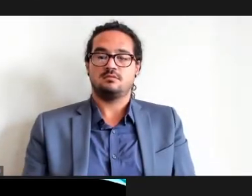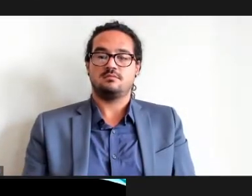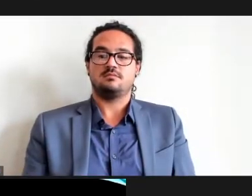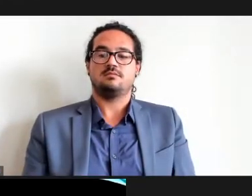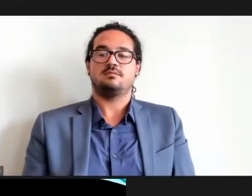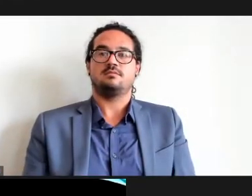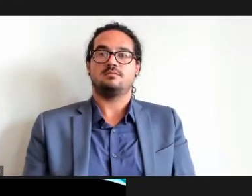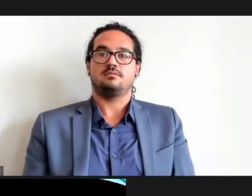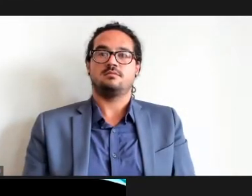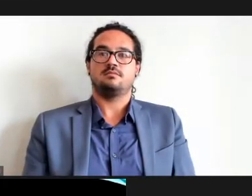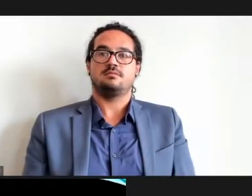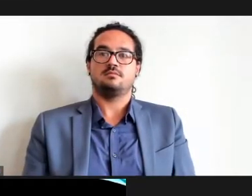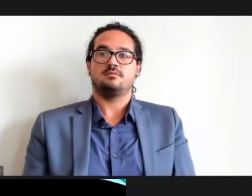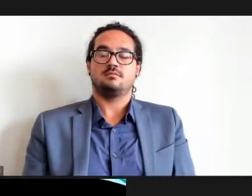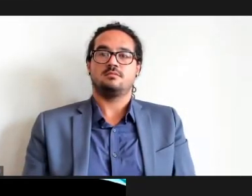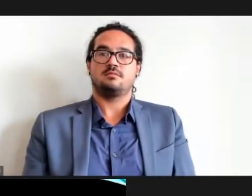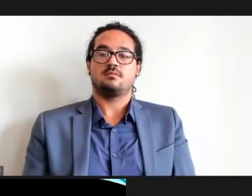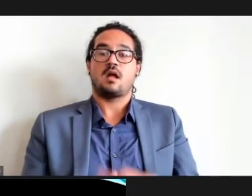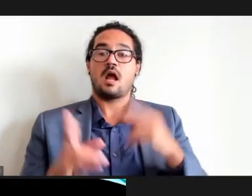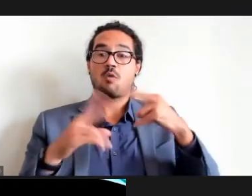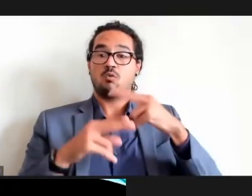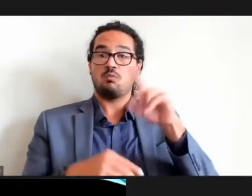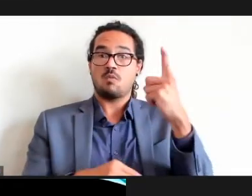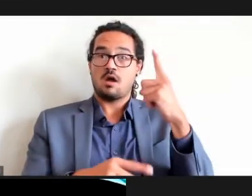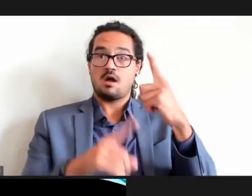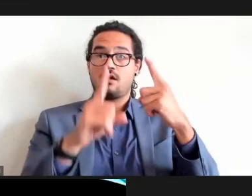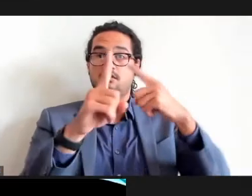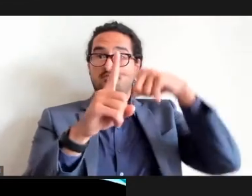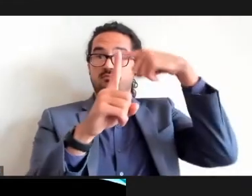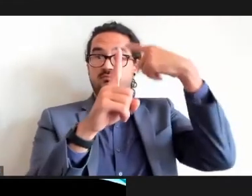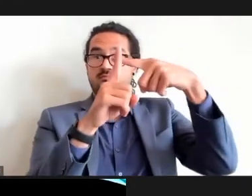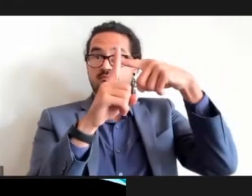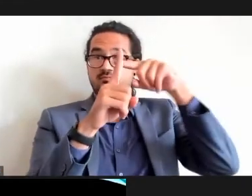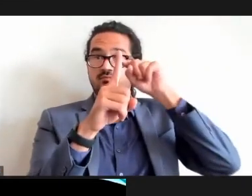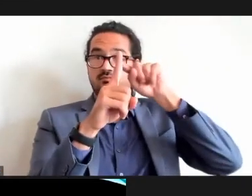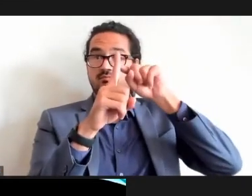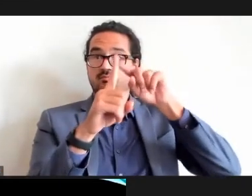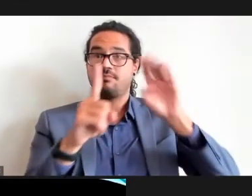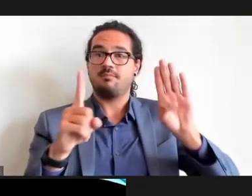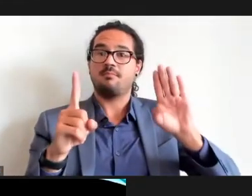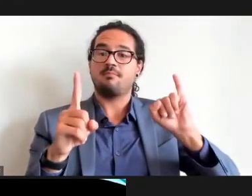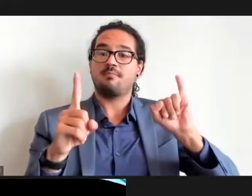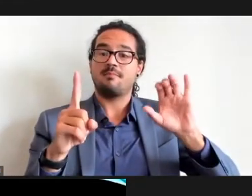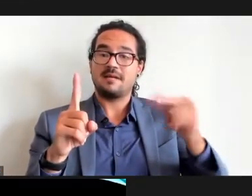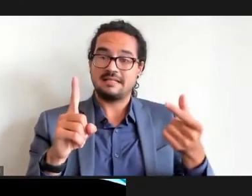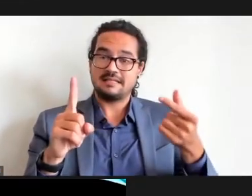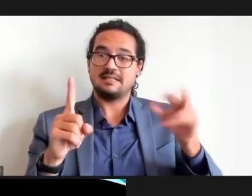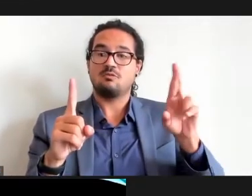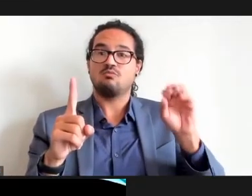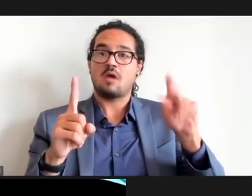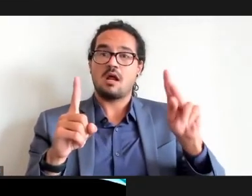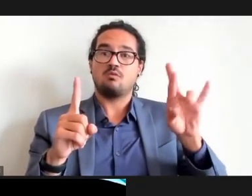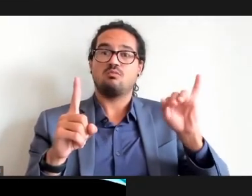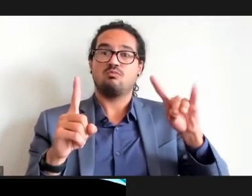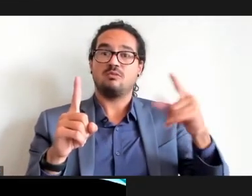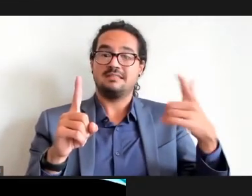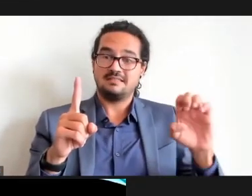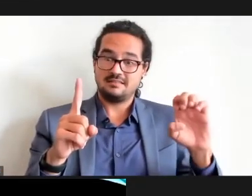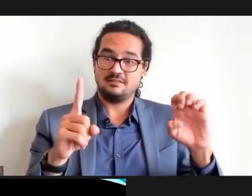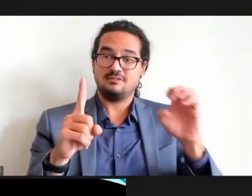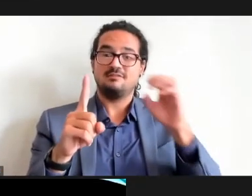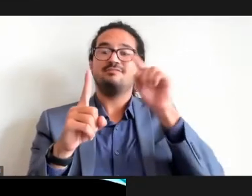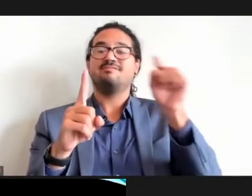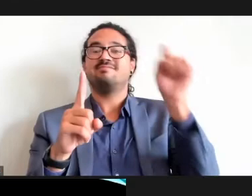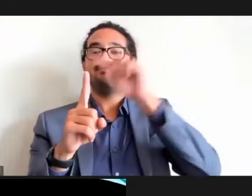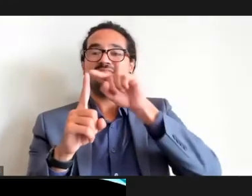to the west of Big Rock Ridge between Sir Francis Drake and the McCurdy Trail. It looks like we have